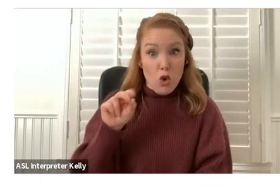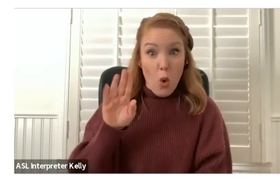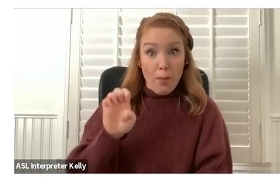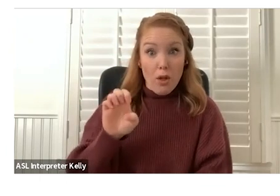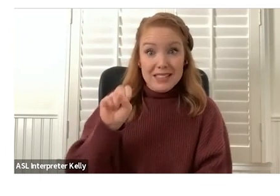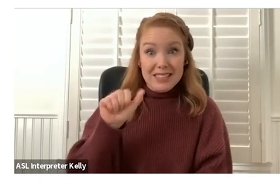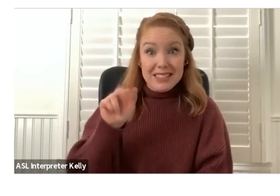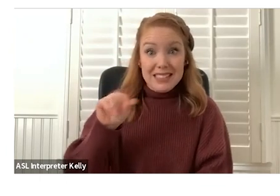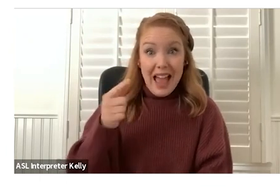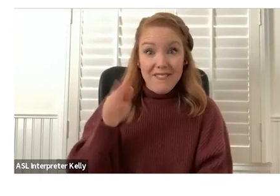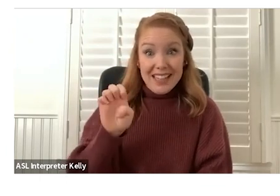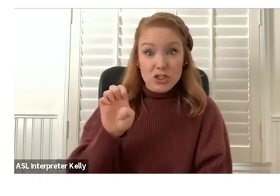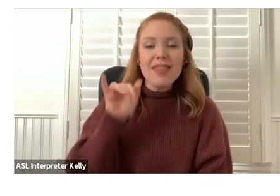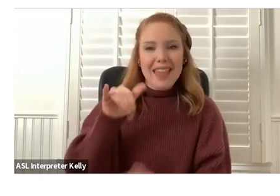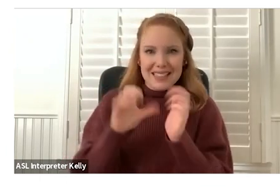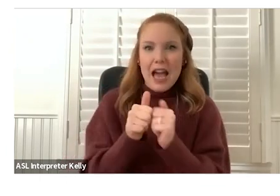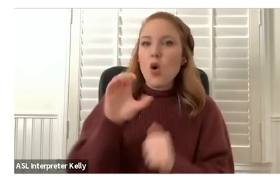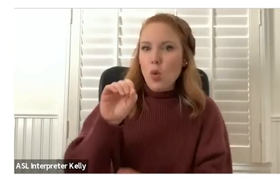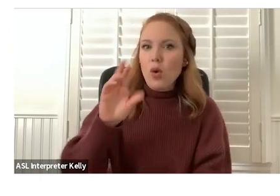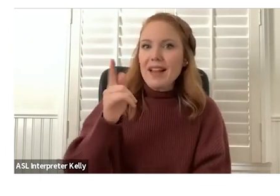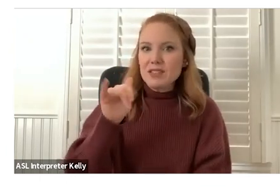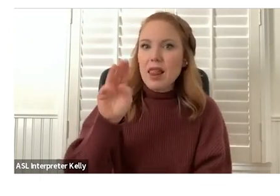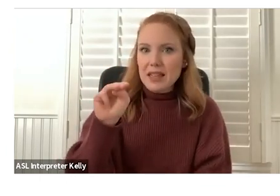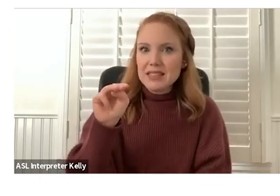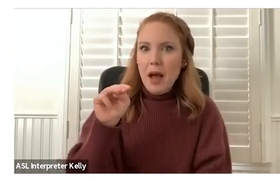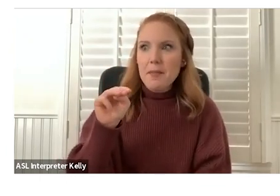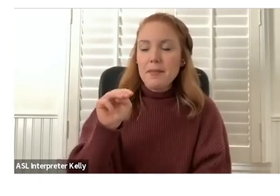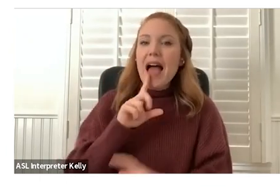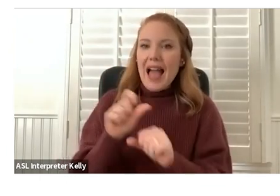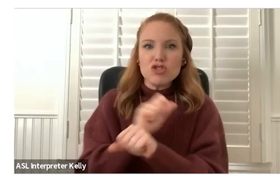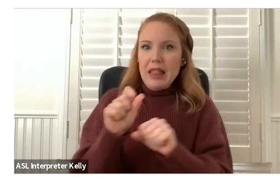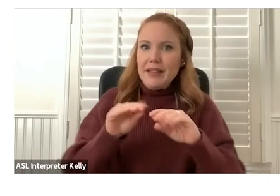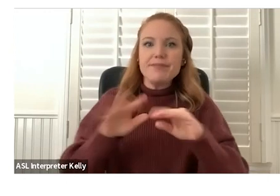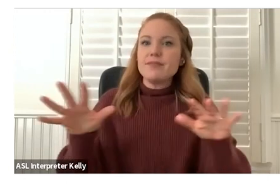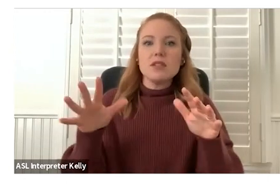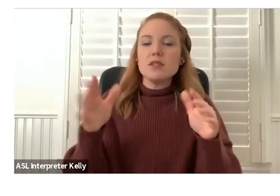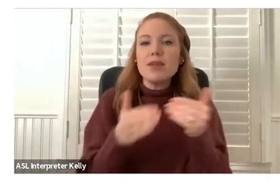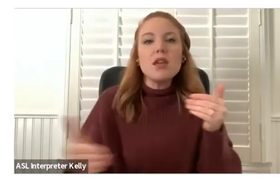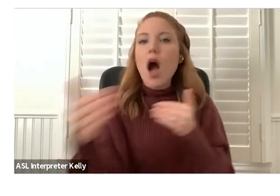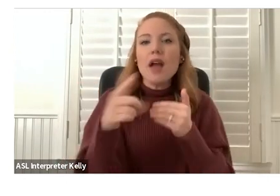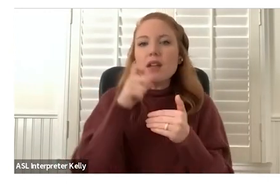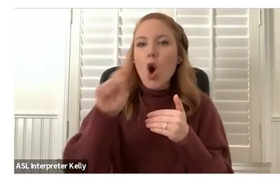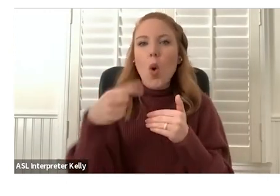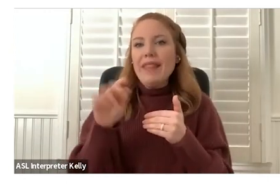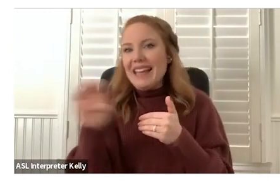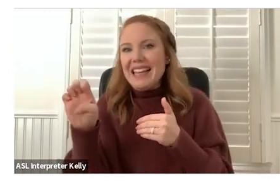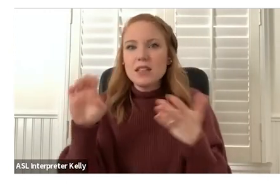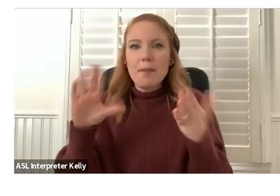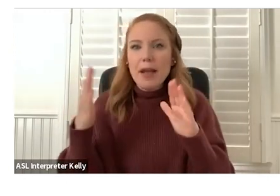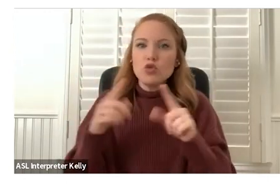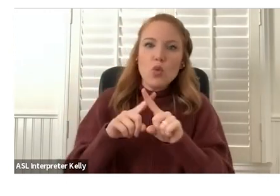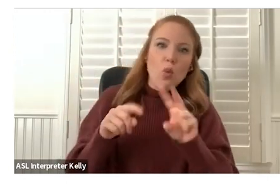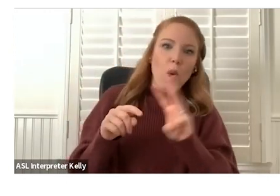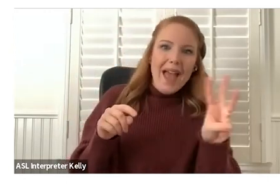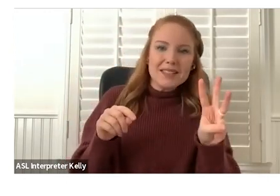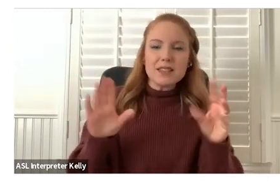these beings that were half human, half animal. They were often portrayed, this is a 16th century trope, by the way, but